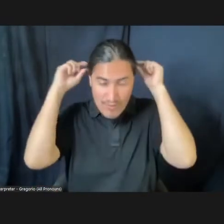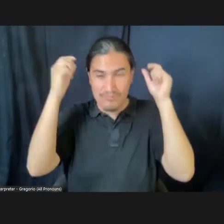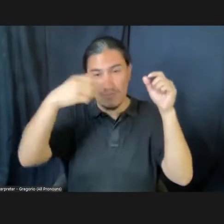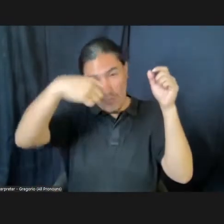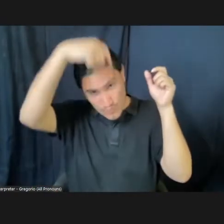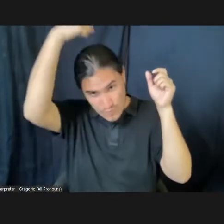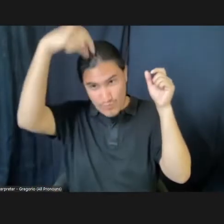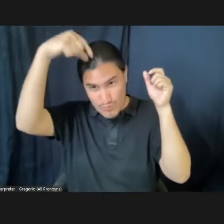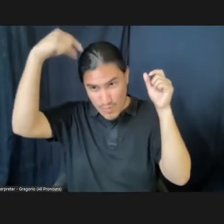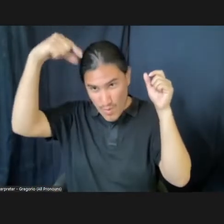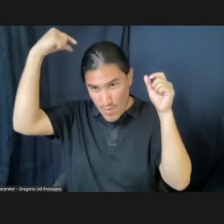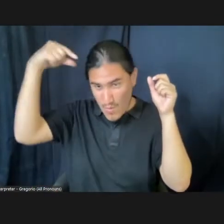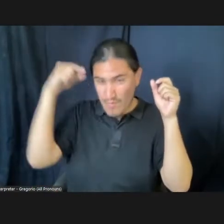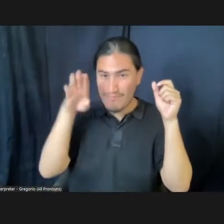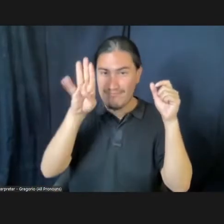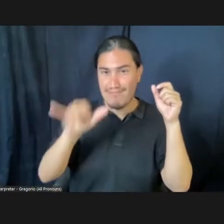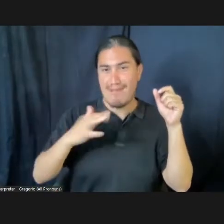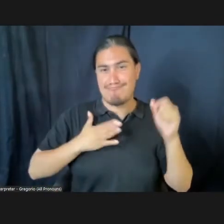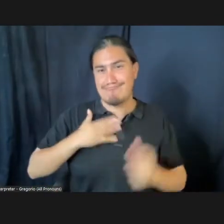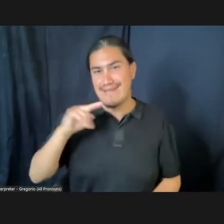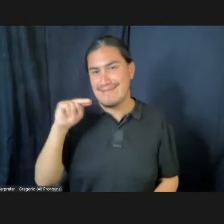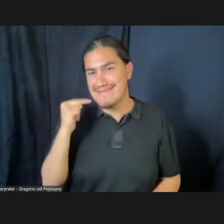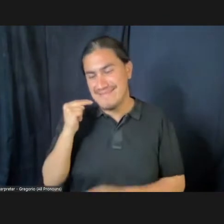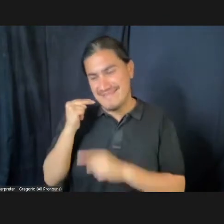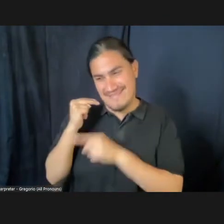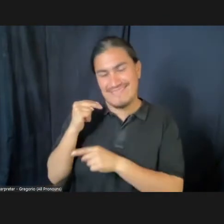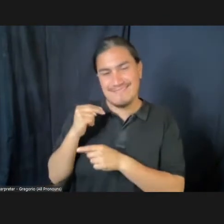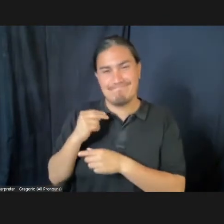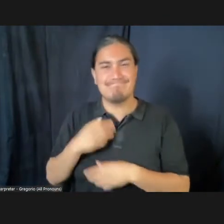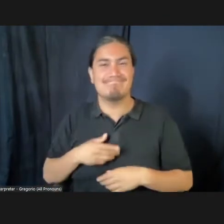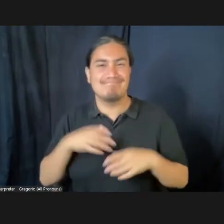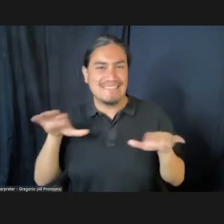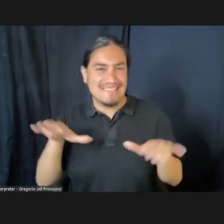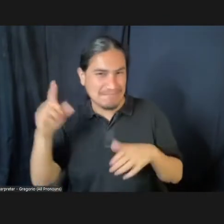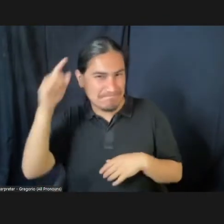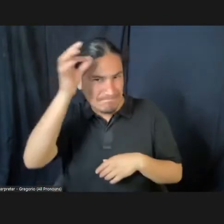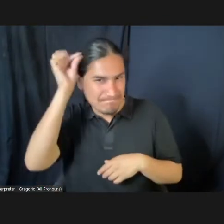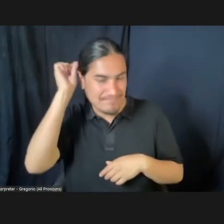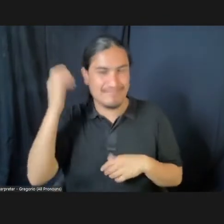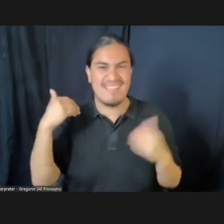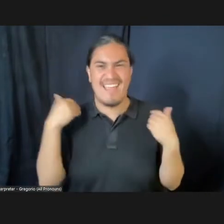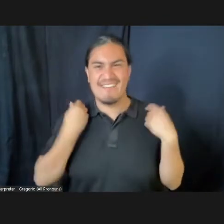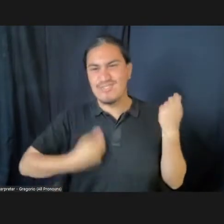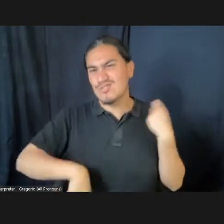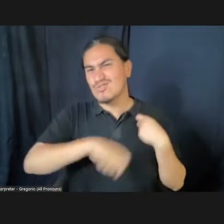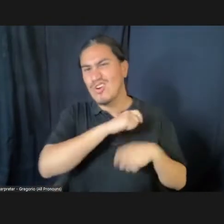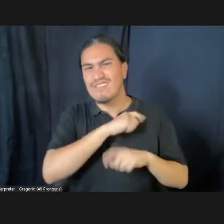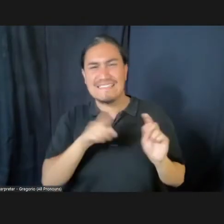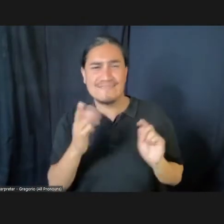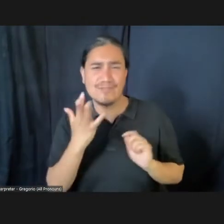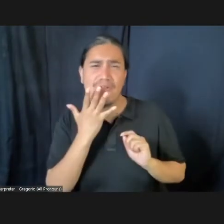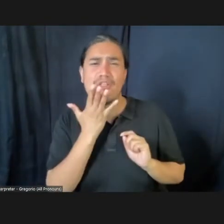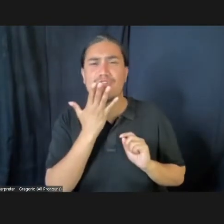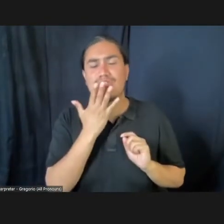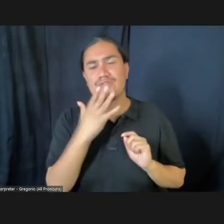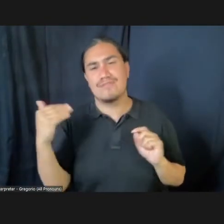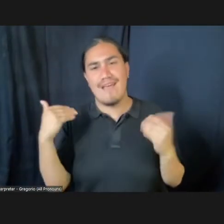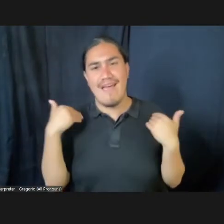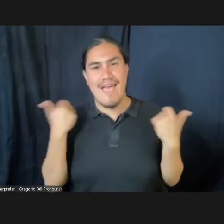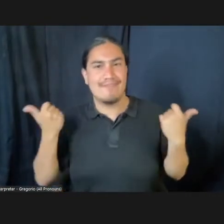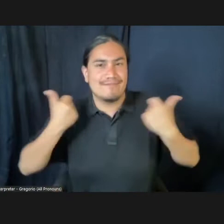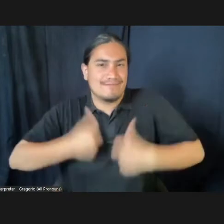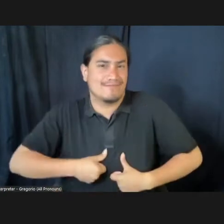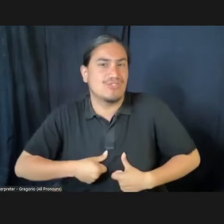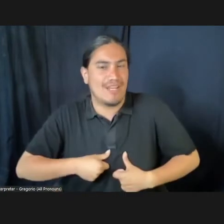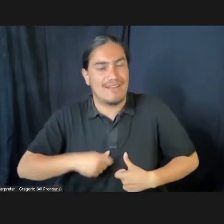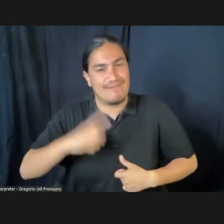done by my baby niece. And I have on a multicolored scarf, my go-to Pumbaa jacket when I'm